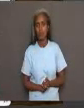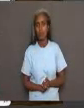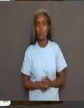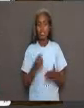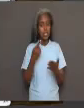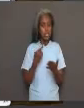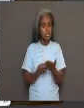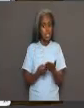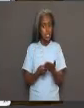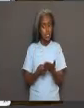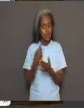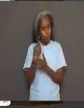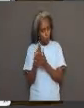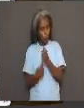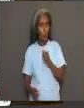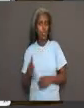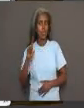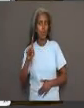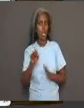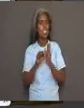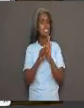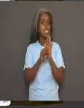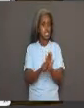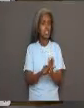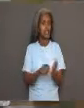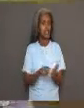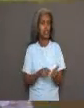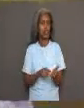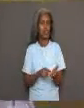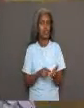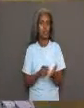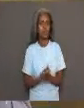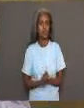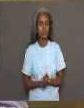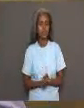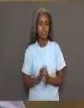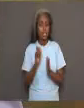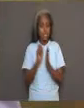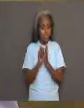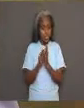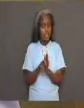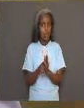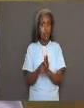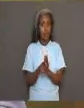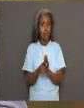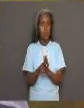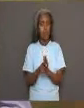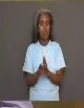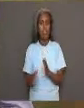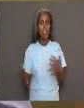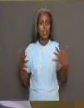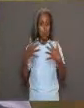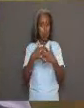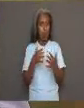There is only one sample point. An example of a